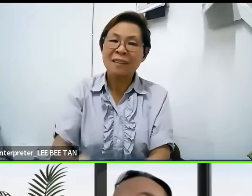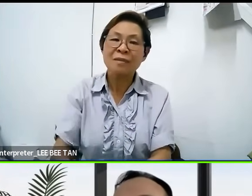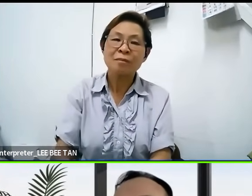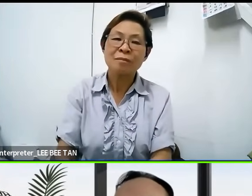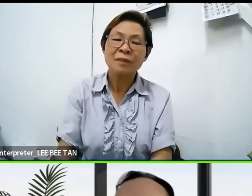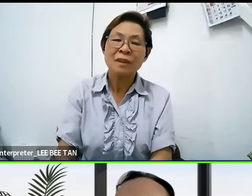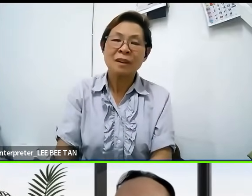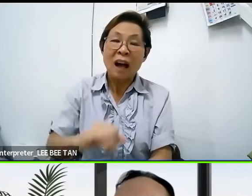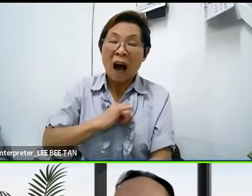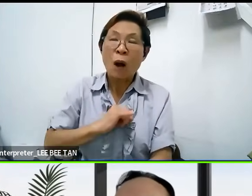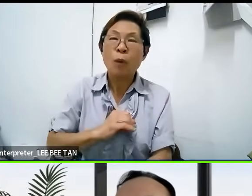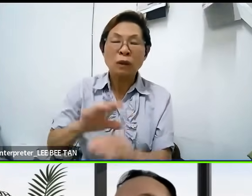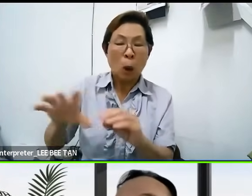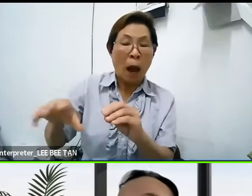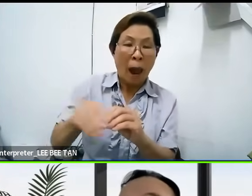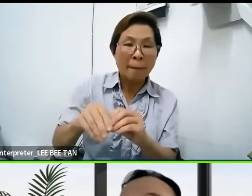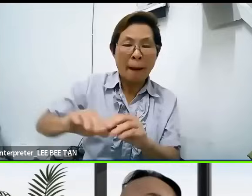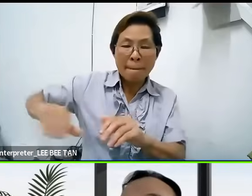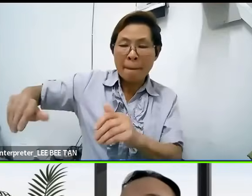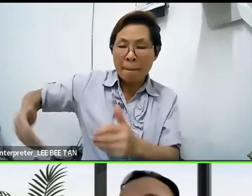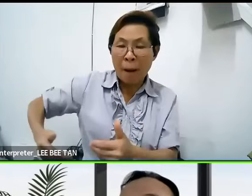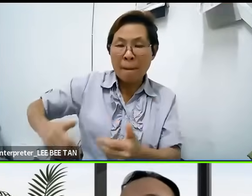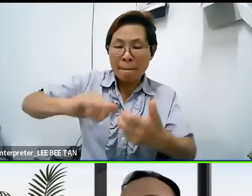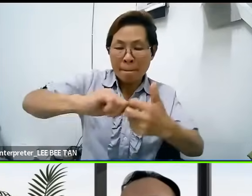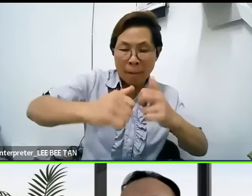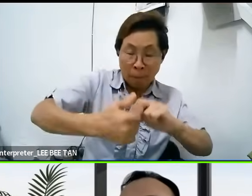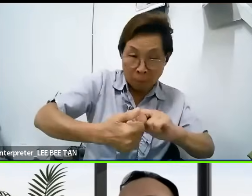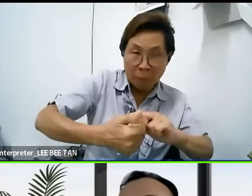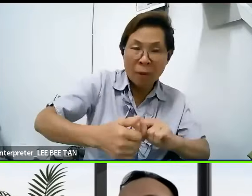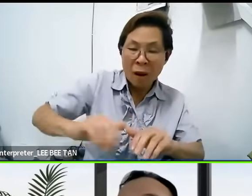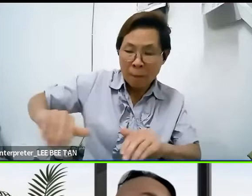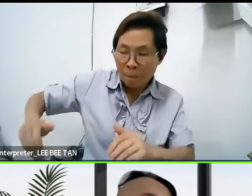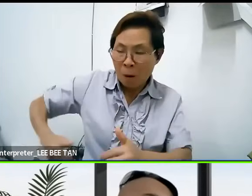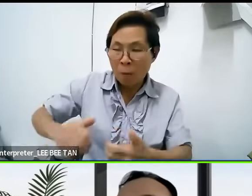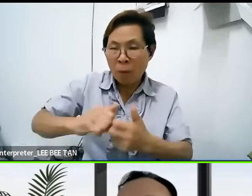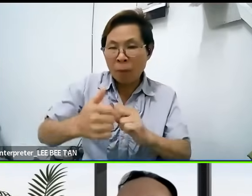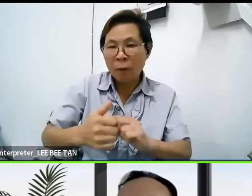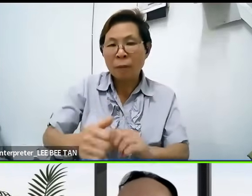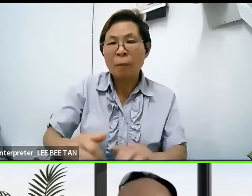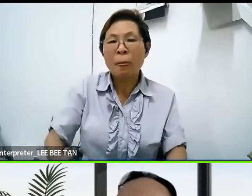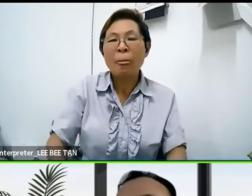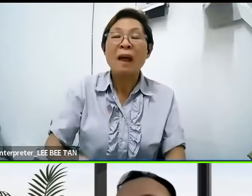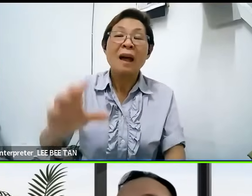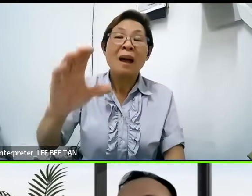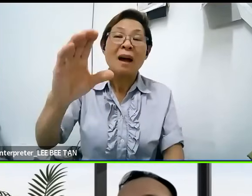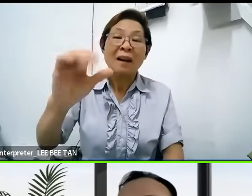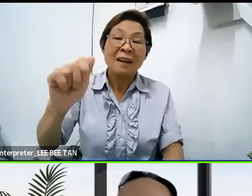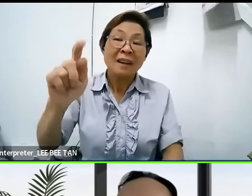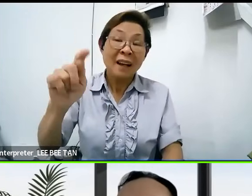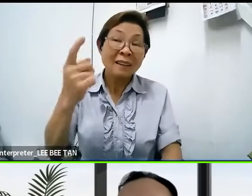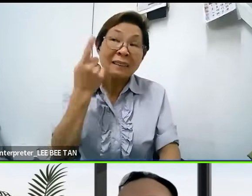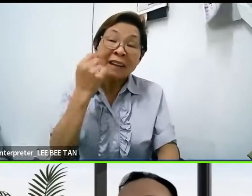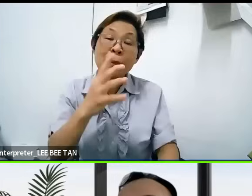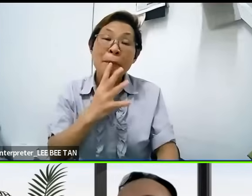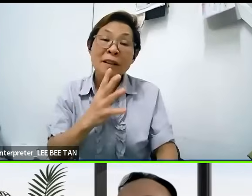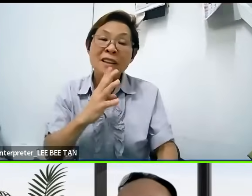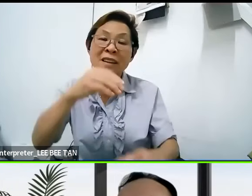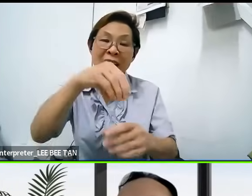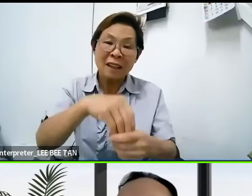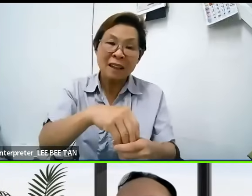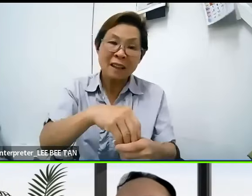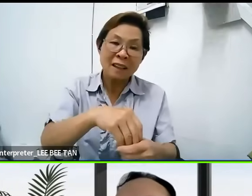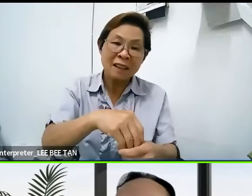implementations issues. First, you know, AT that Kelly just mentioned, you know, in the domain of